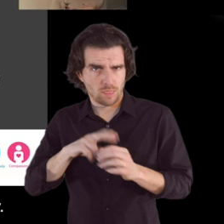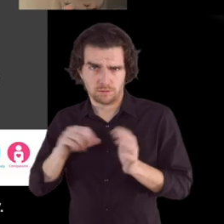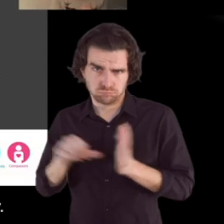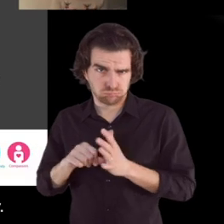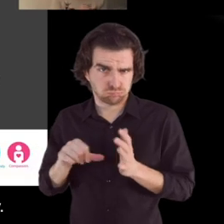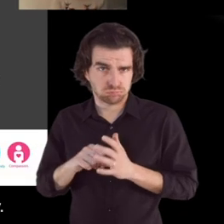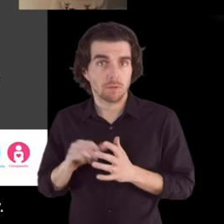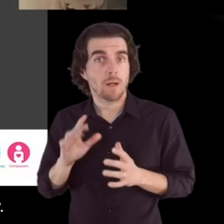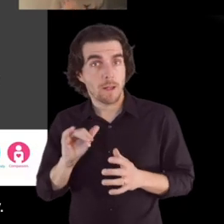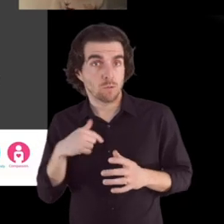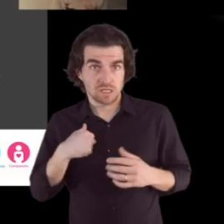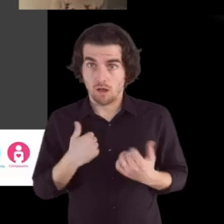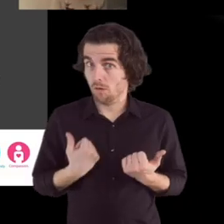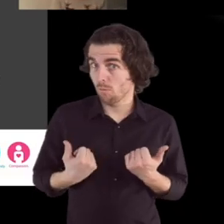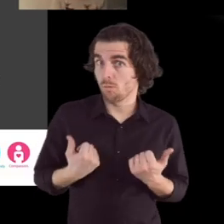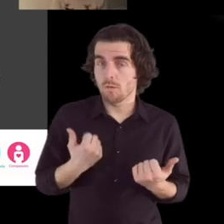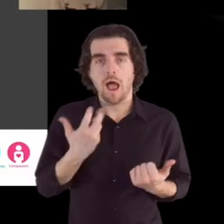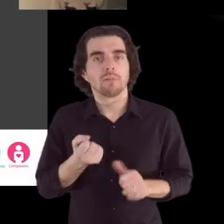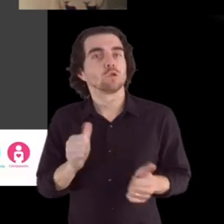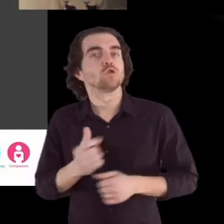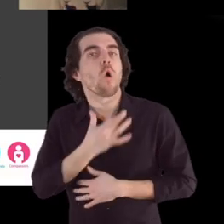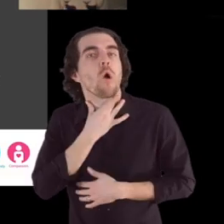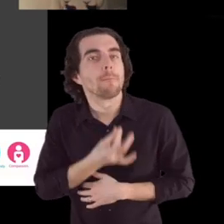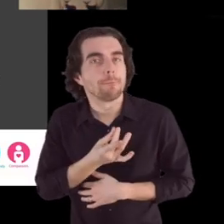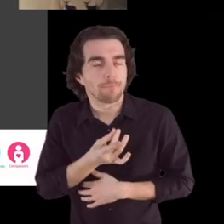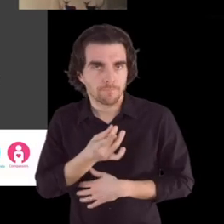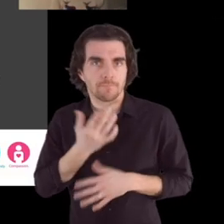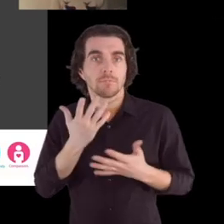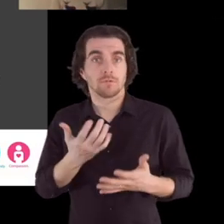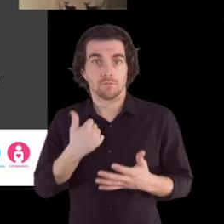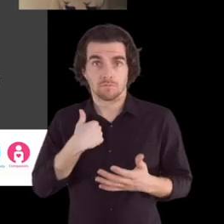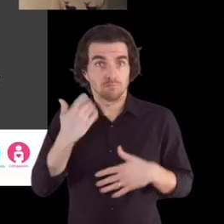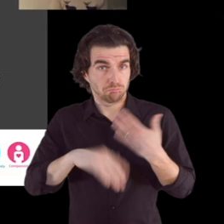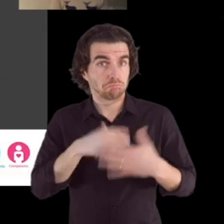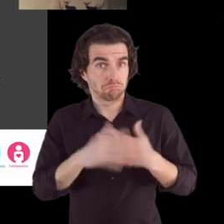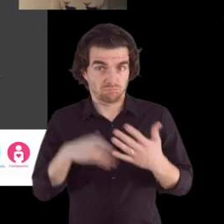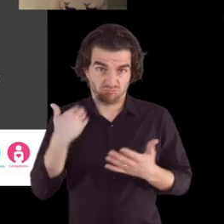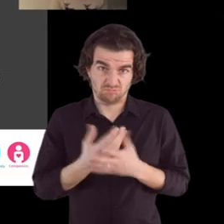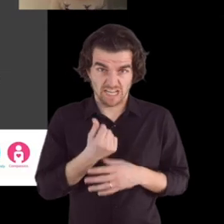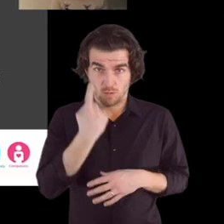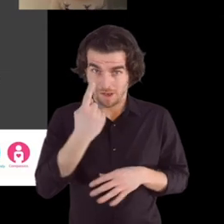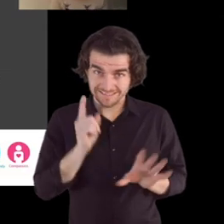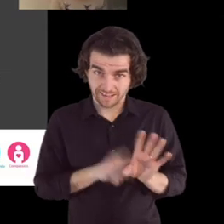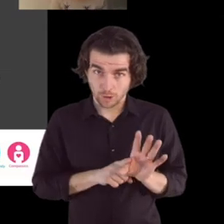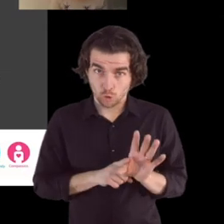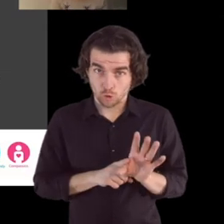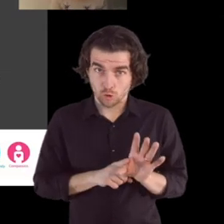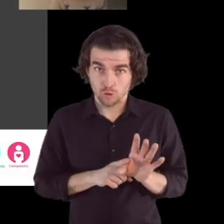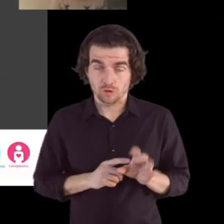that maybe we were doing okay. There was a bit of hope there. And now, I suppose, I mean, we've had nearly a